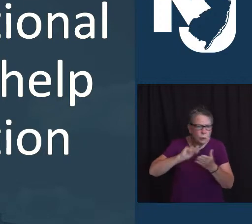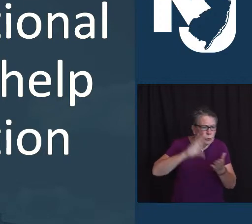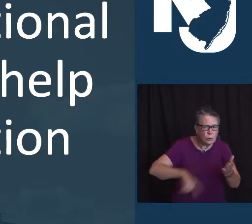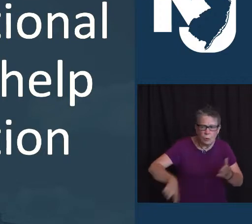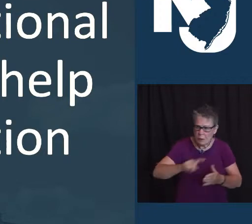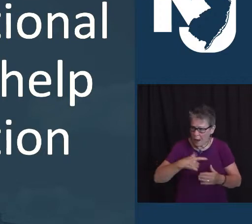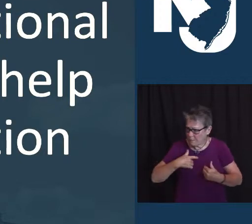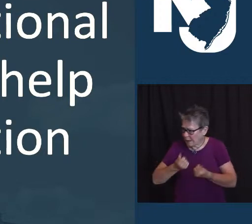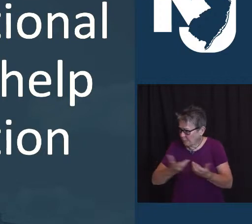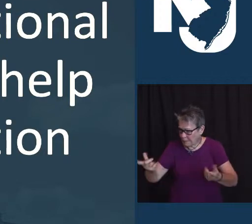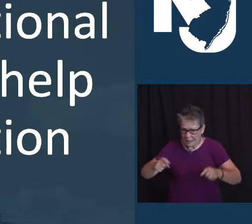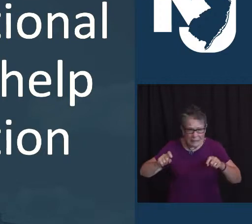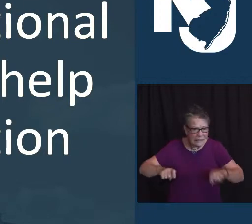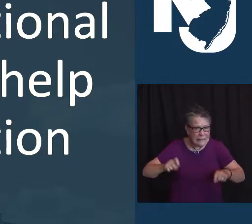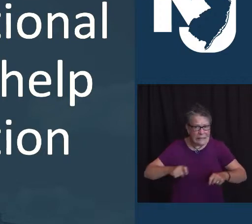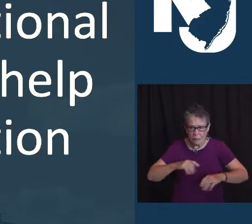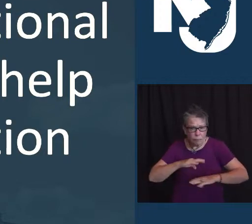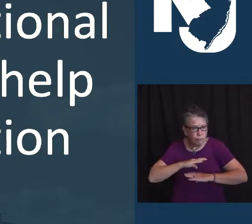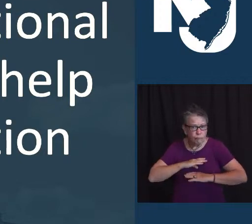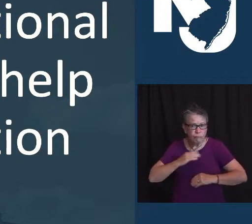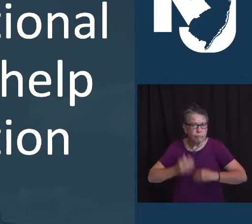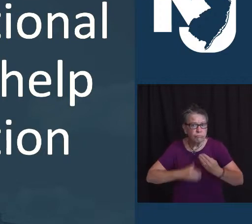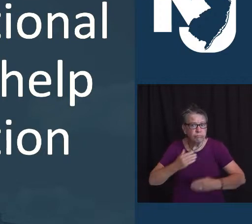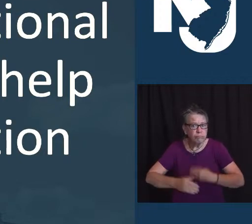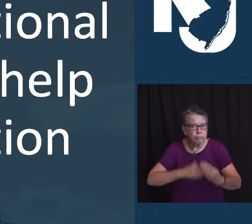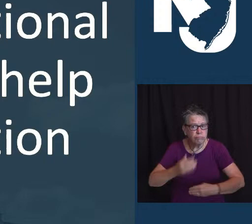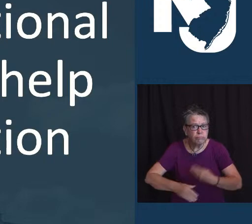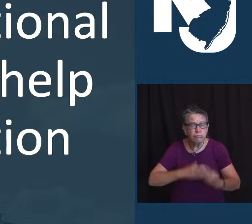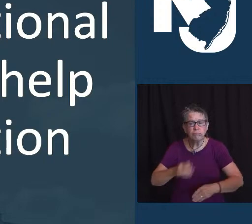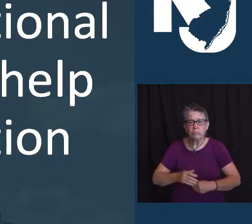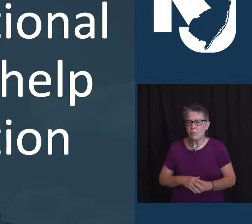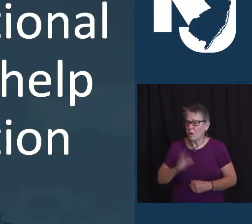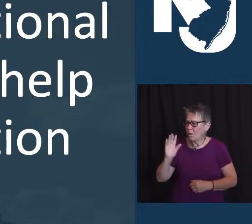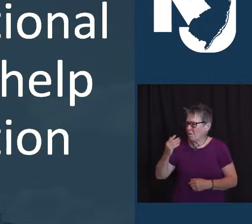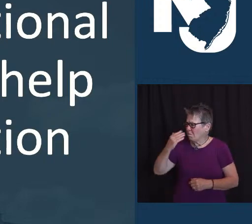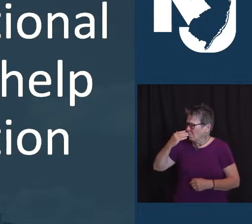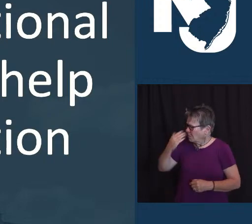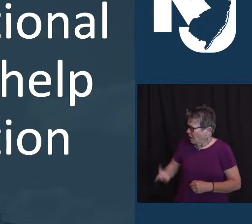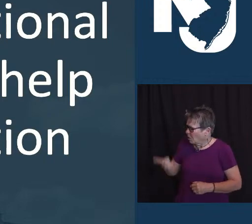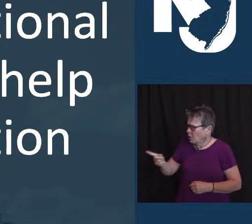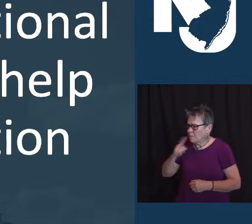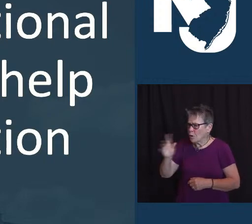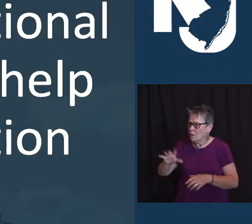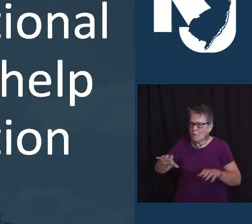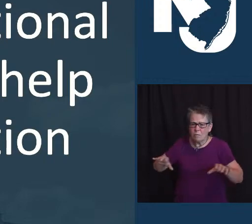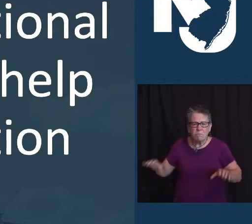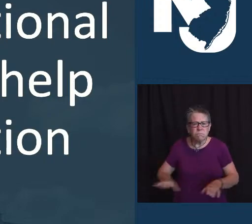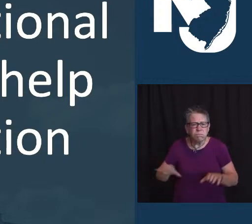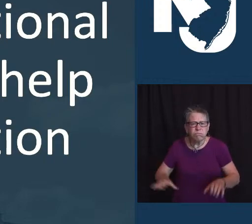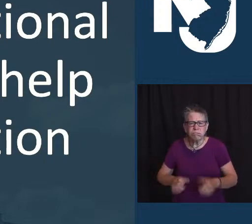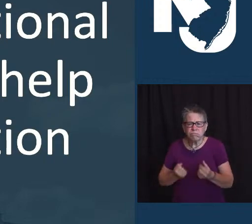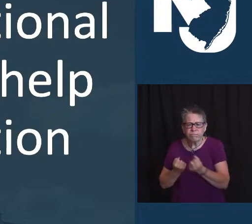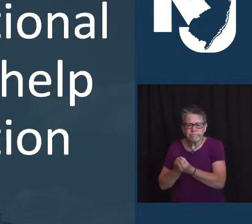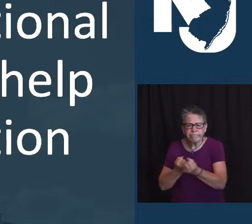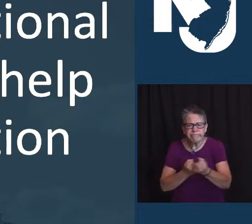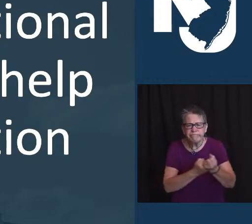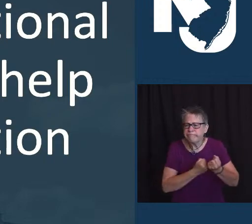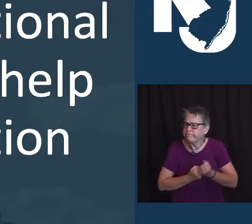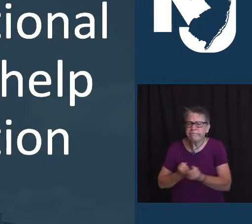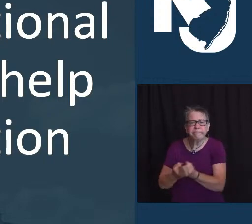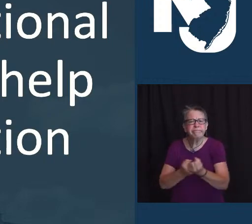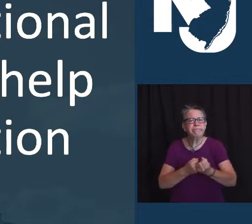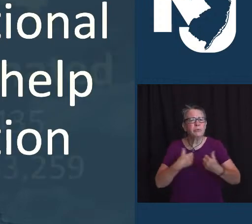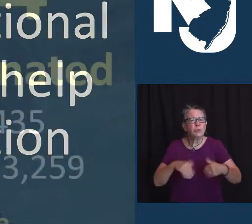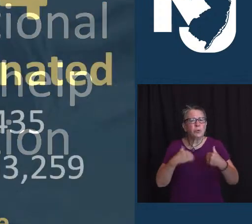guy to my left, Dr. Brian Bridges, and his team for their work, and we're going to hear from him in a couple of minutes. Now let's turn our attention to